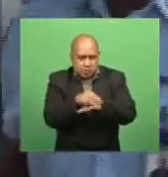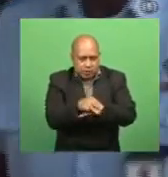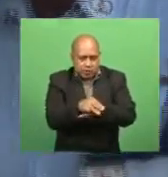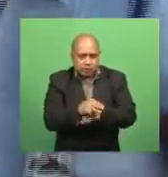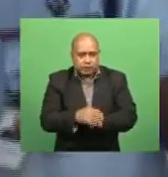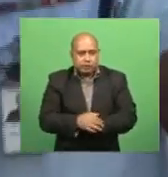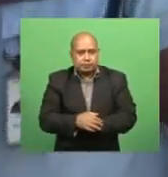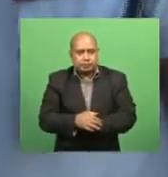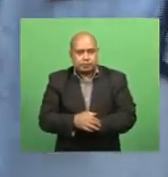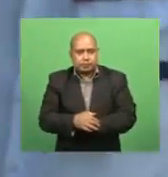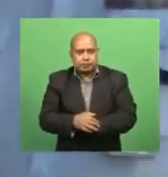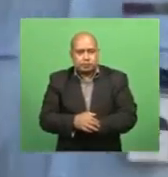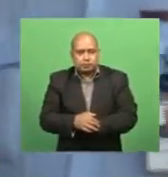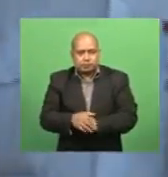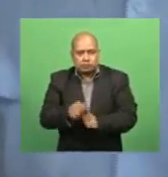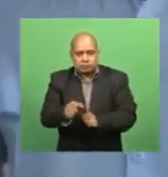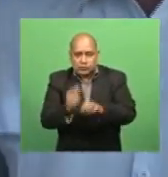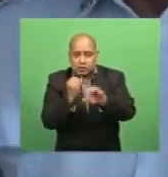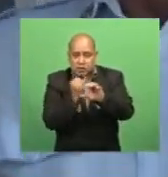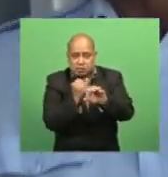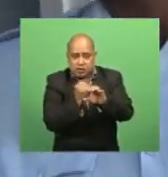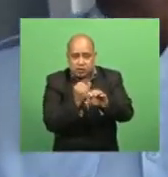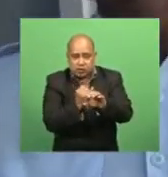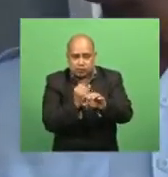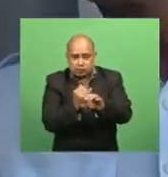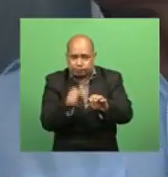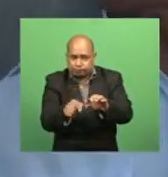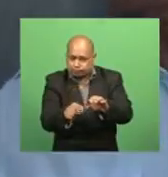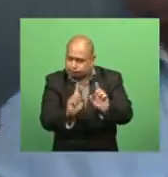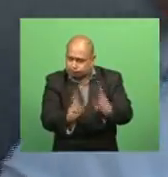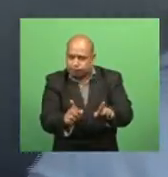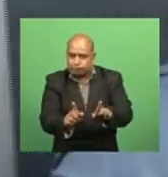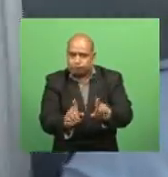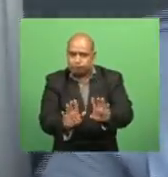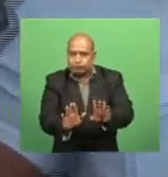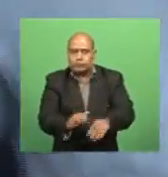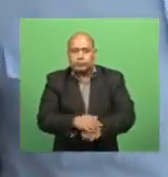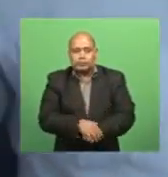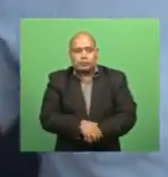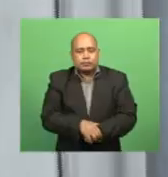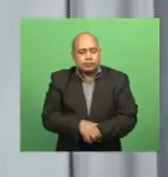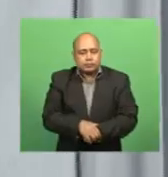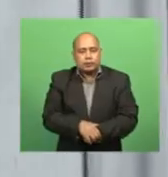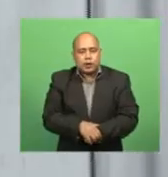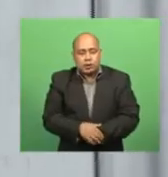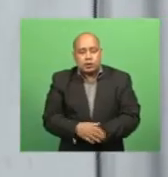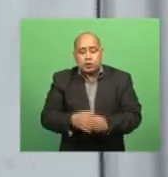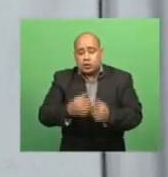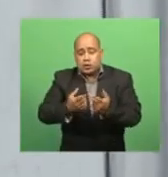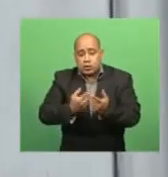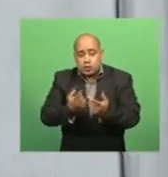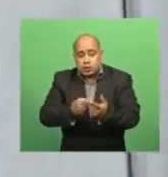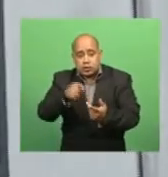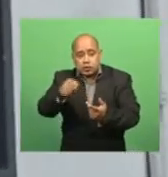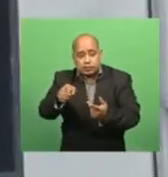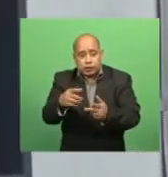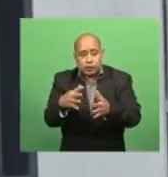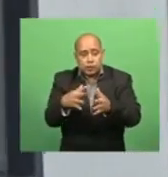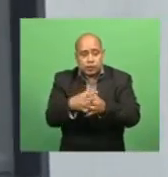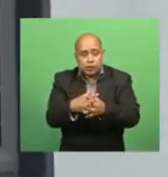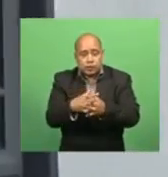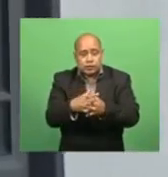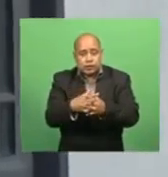were additionally charged with a count each of resisting arrest. In other cases, Waisea Ranakai Taitusi